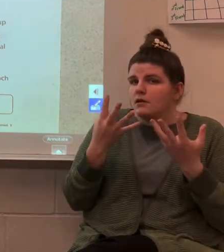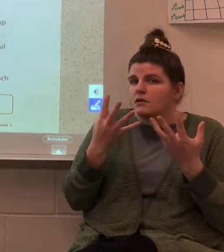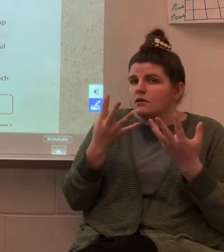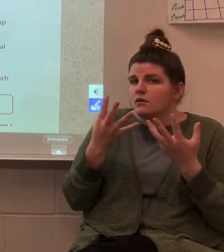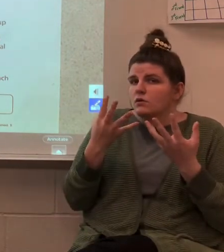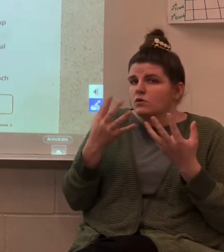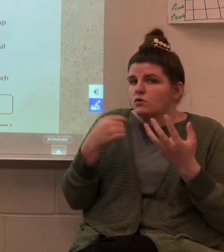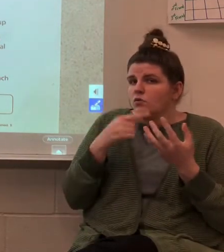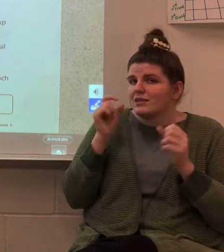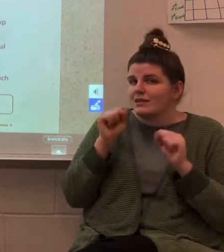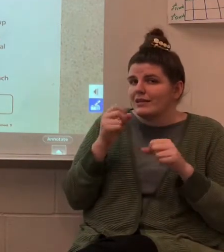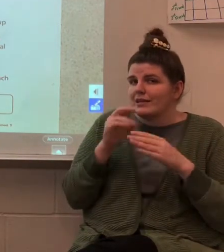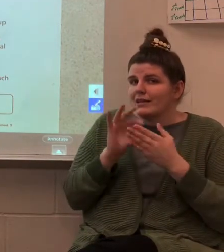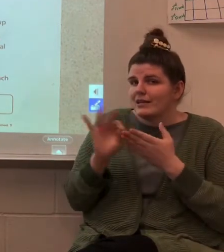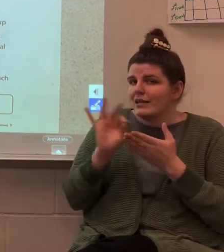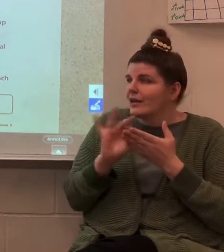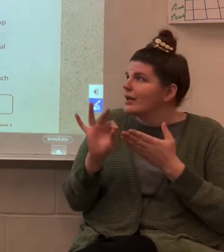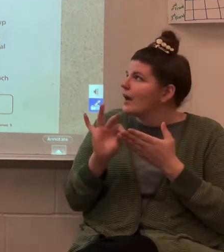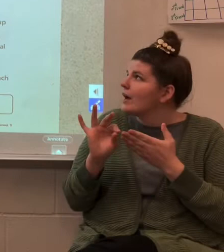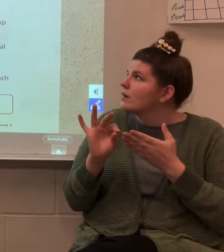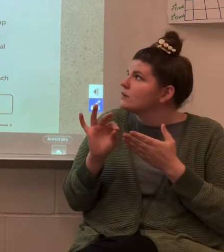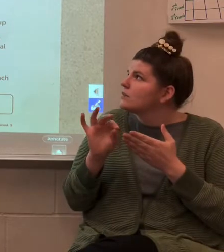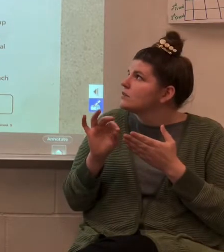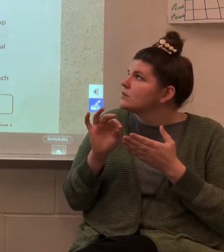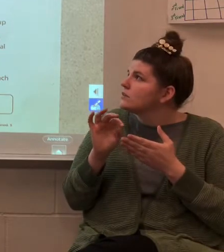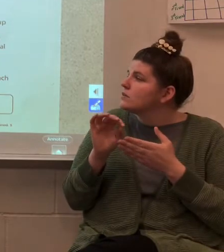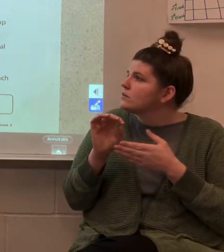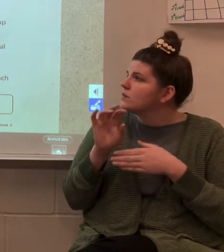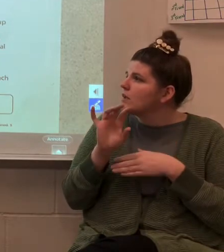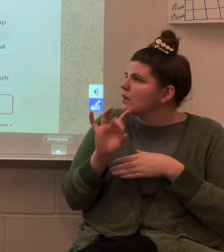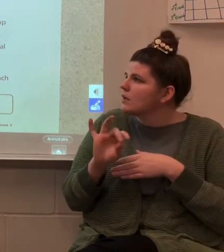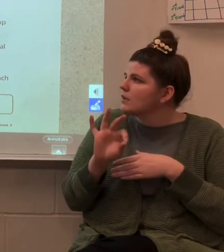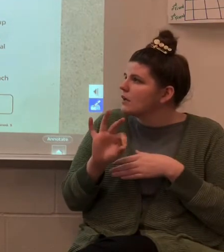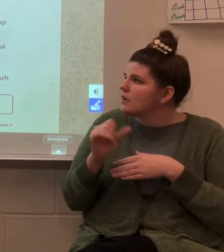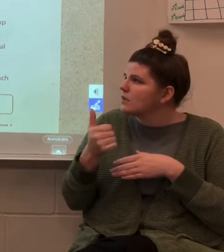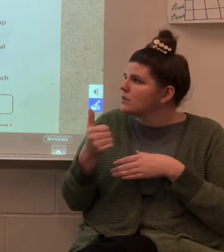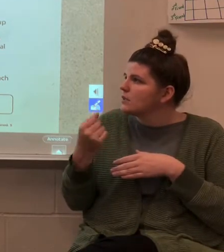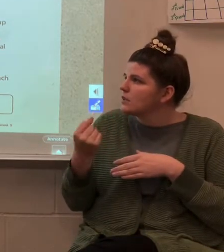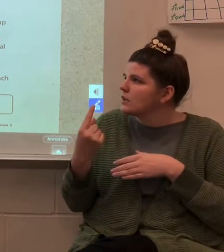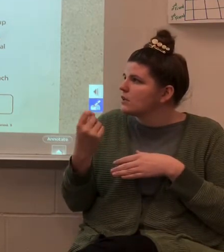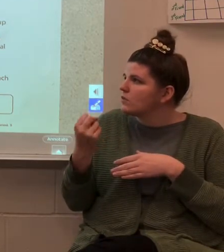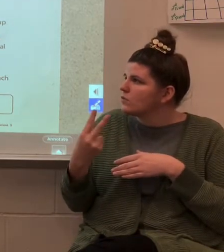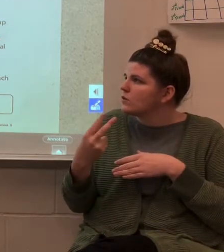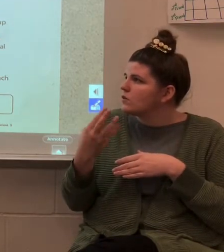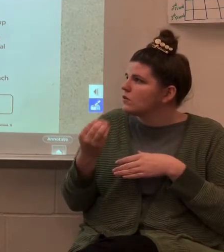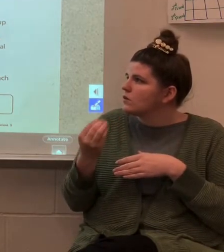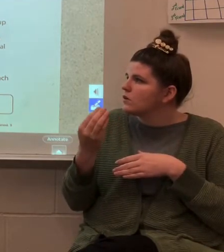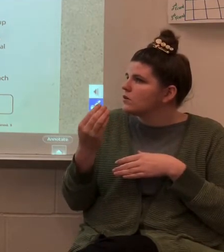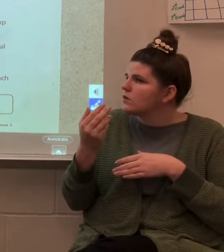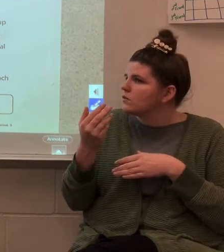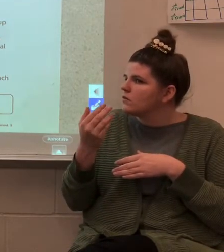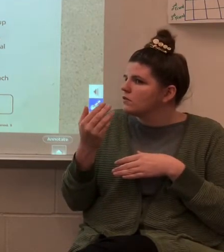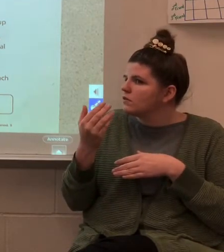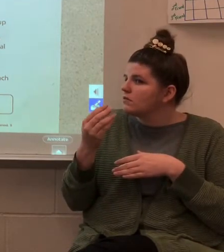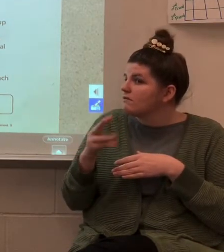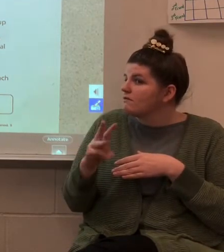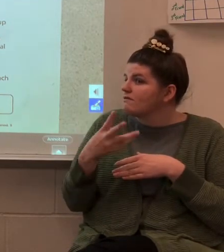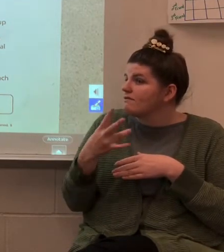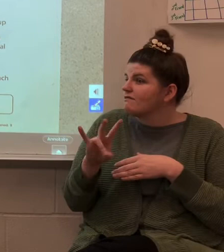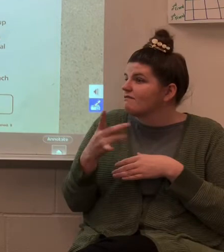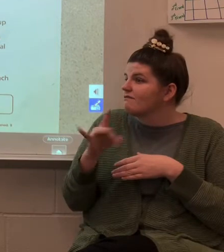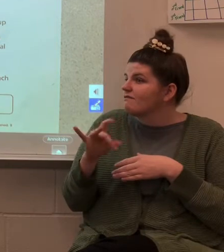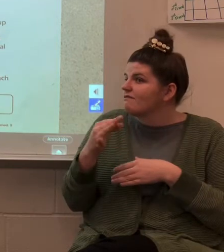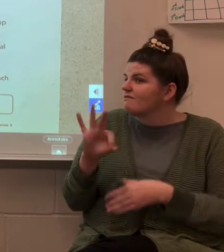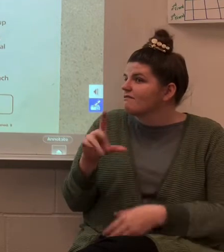these, which would be 1, 2, 3, 4, 5, 6, 7, 8, 9, 10, 11, 12, 13, 14, 15, 16,